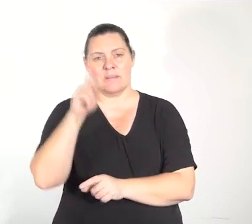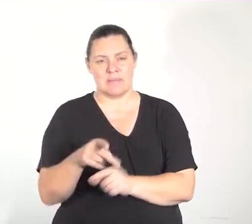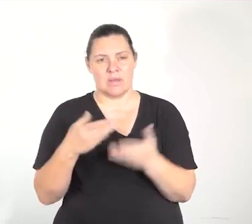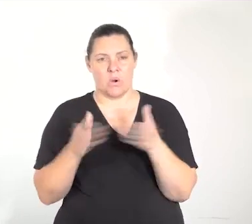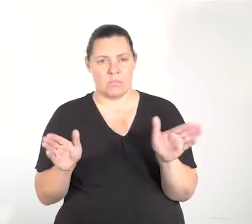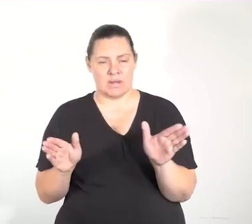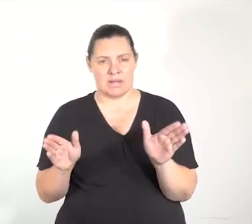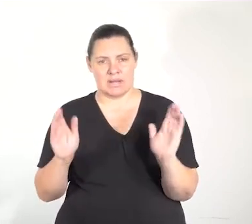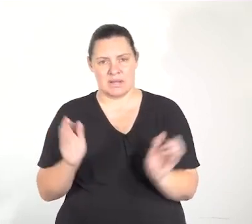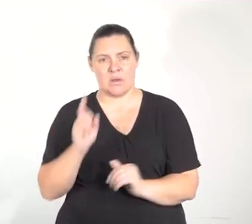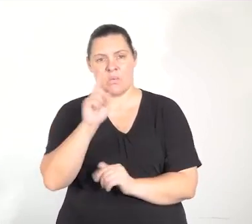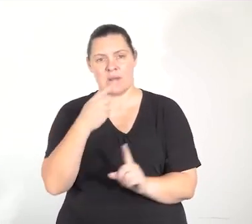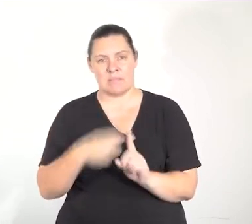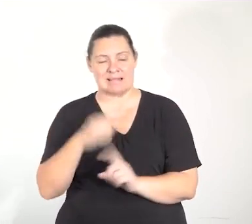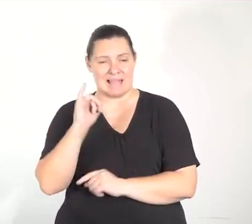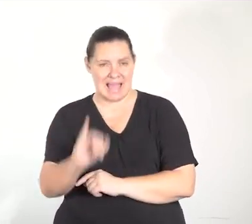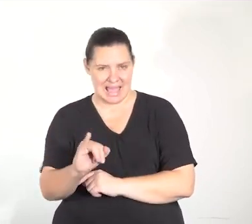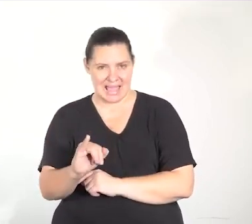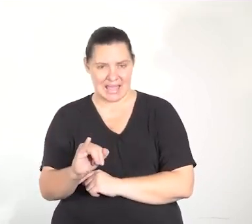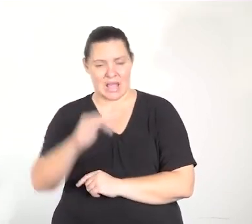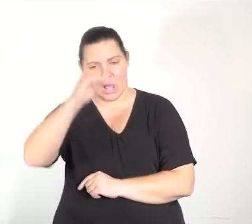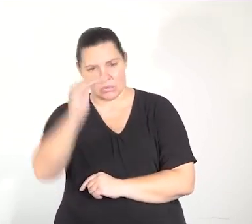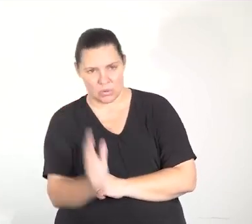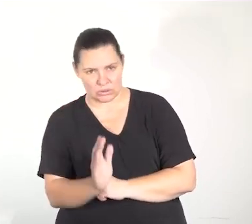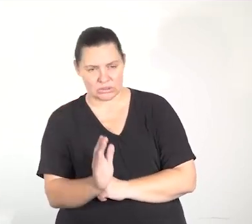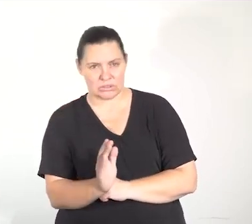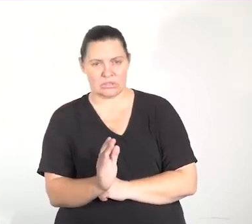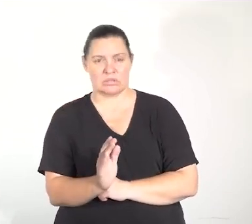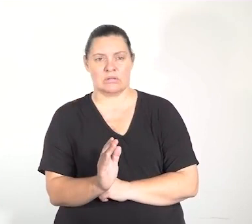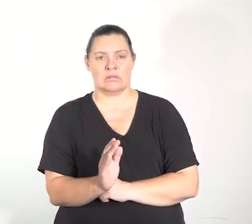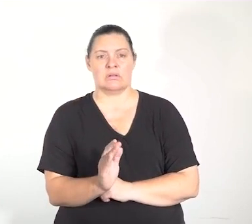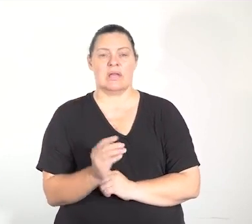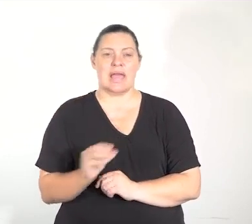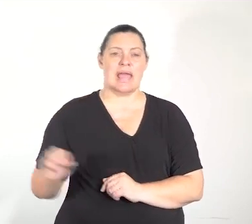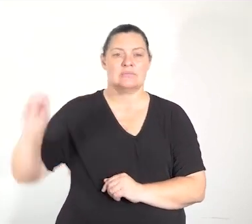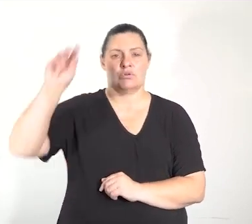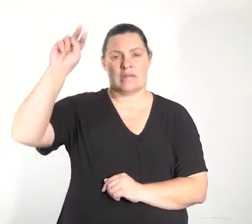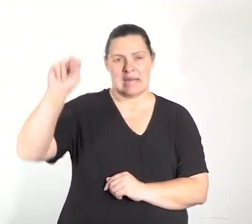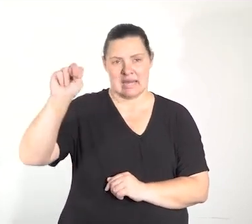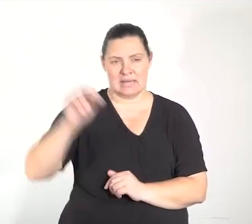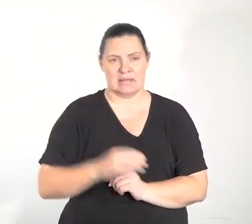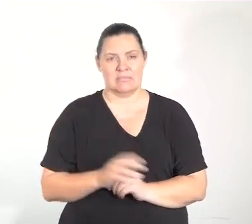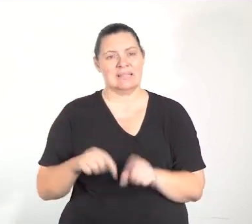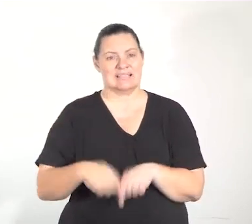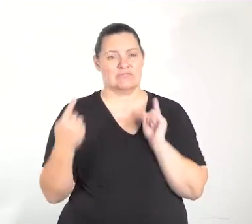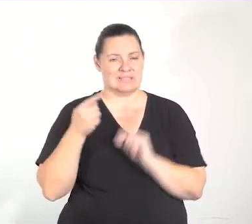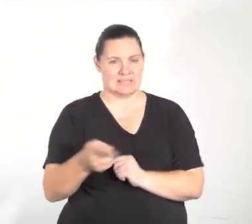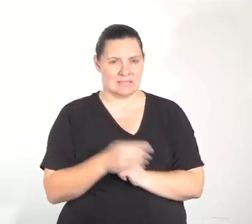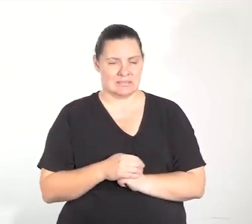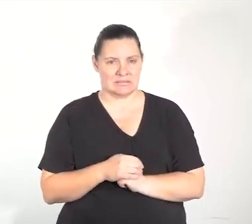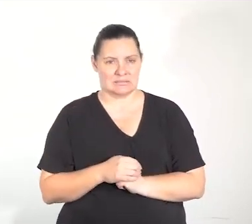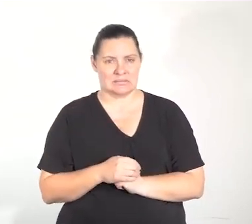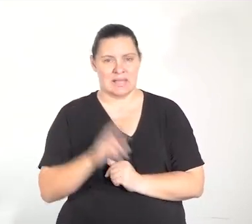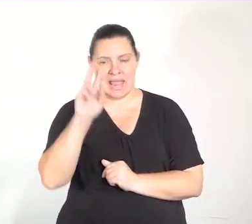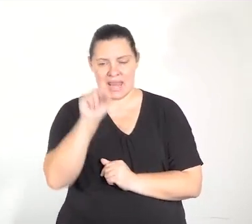P, open bracket, 1 plus I, we close the bracket, and exponent n. So that's where the difference is,